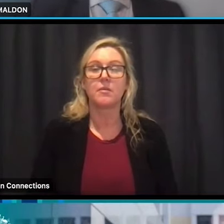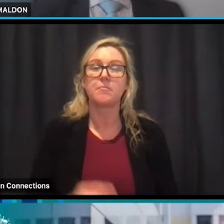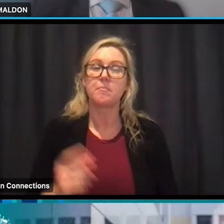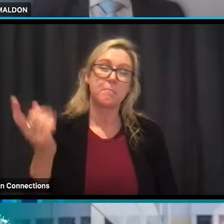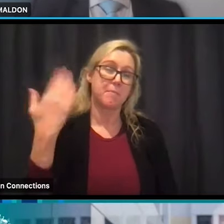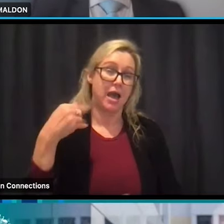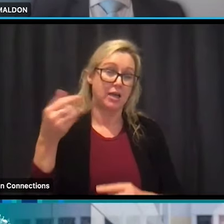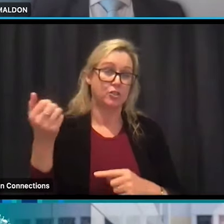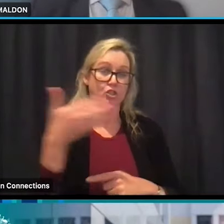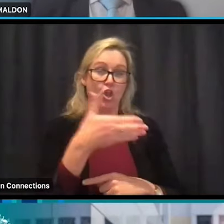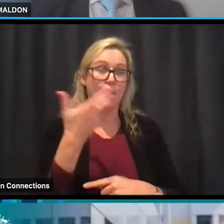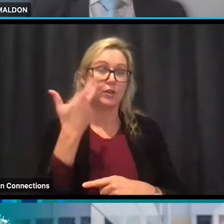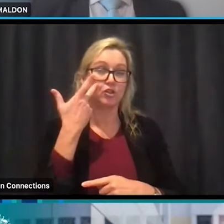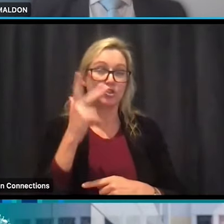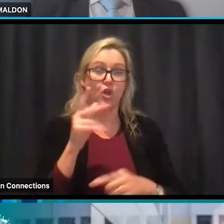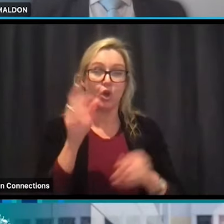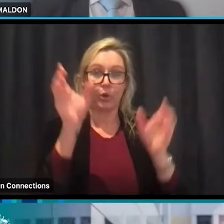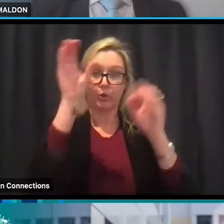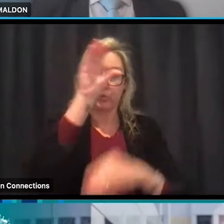previous slide though.